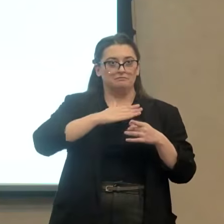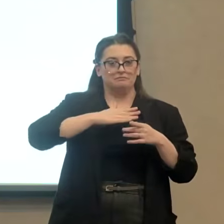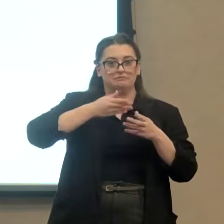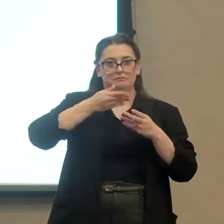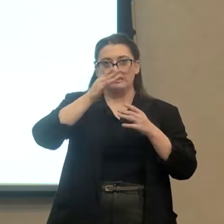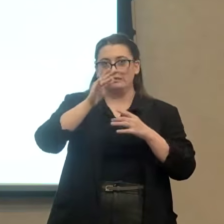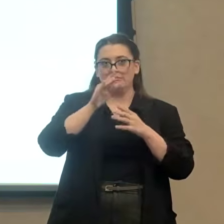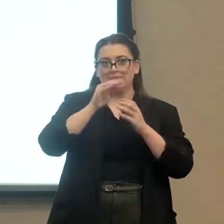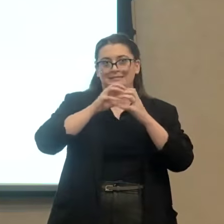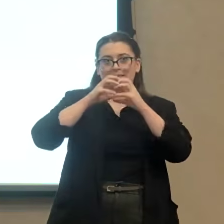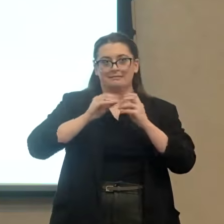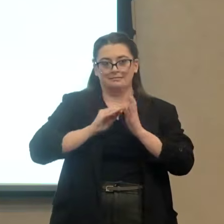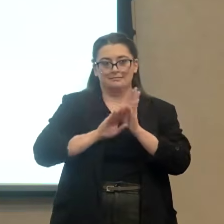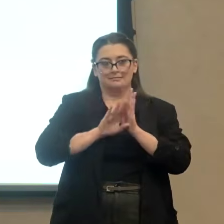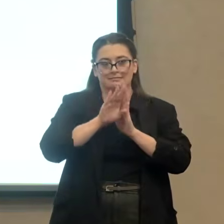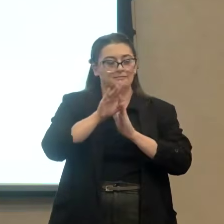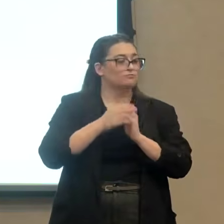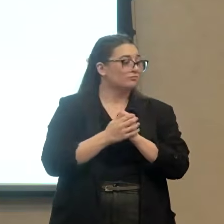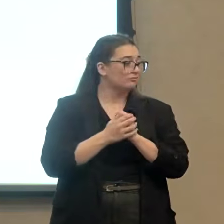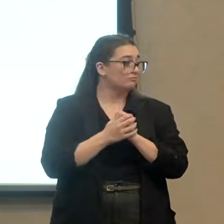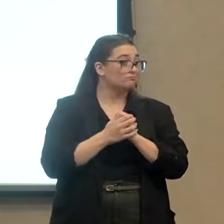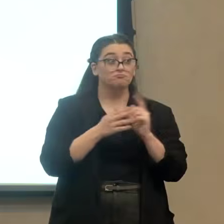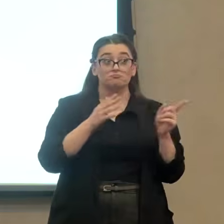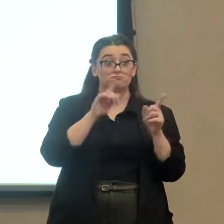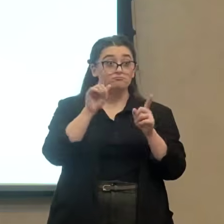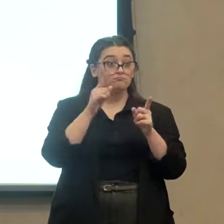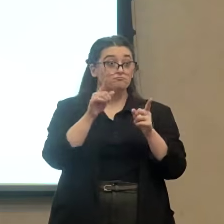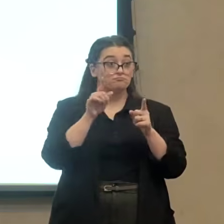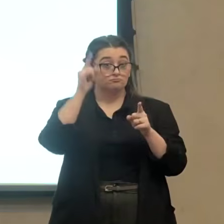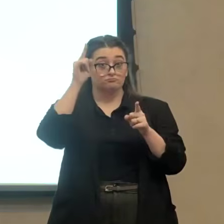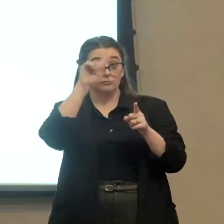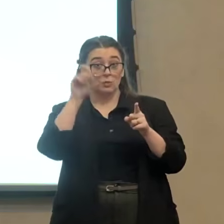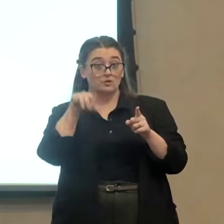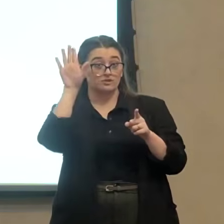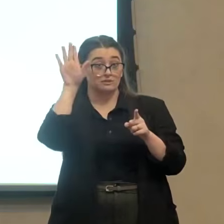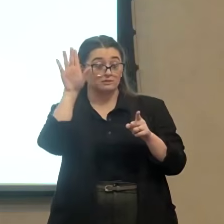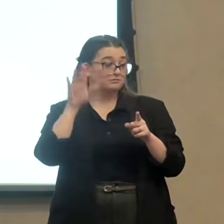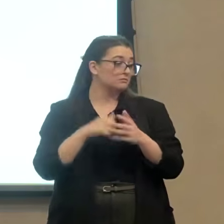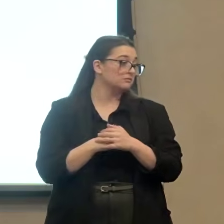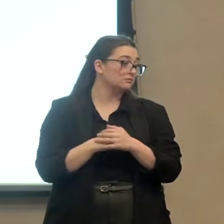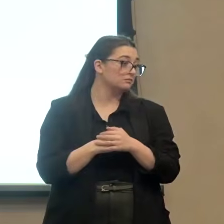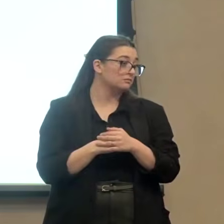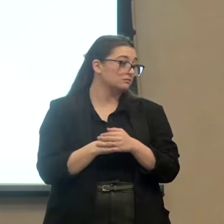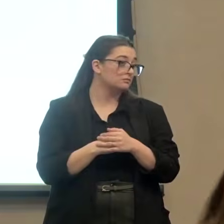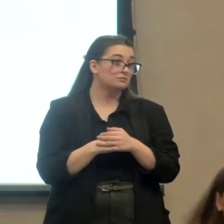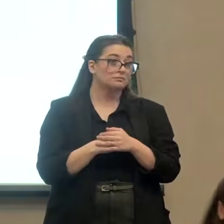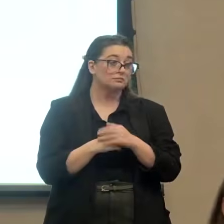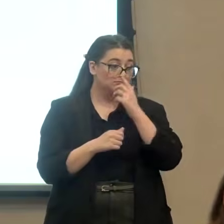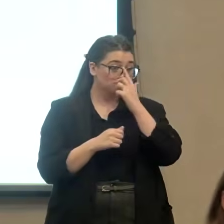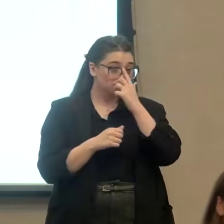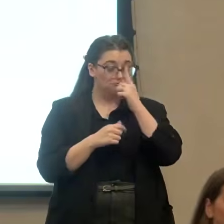So do we want to take you want to raise your hand? And Any other questions? We can bring around a mic. She'll bring the mic to